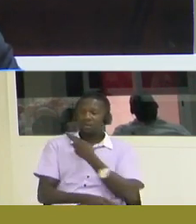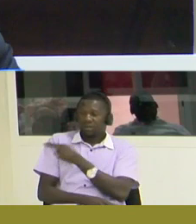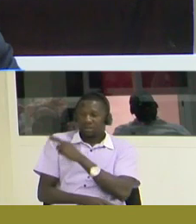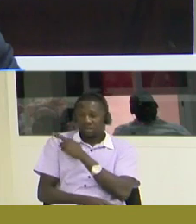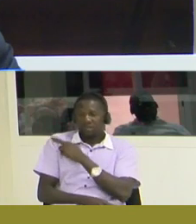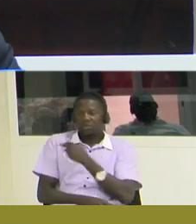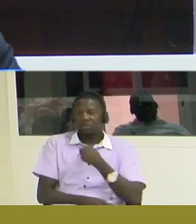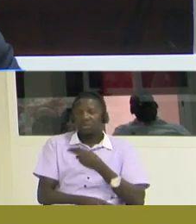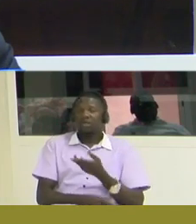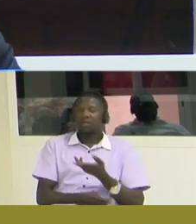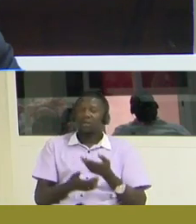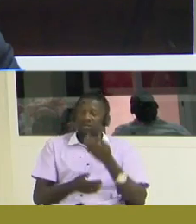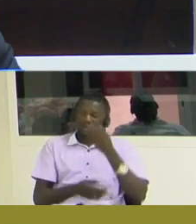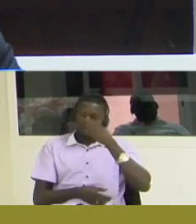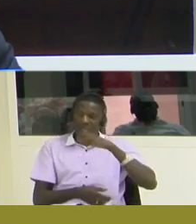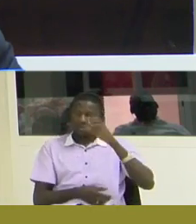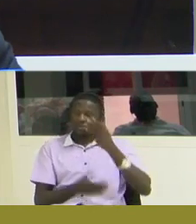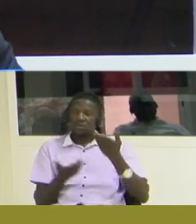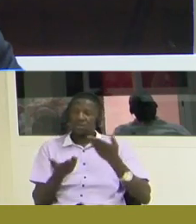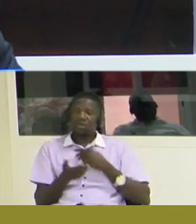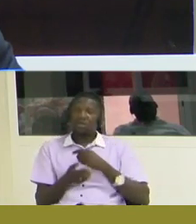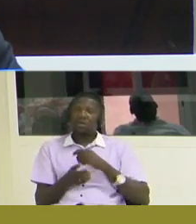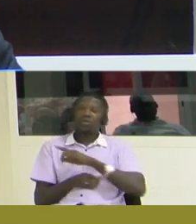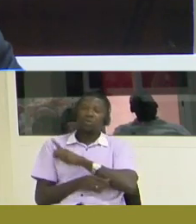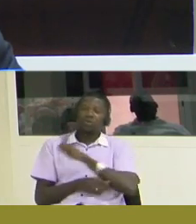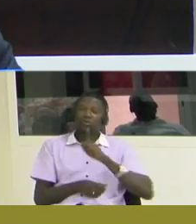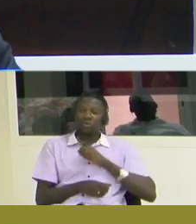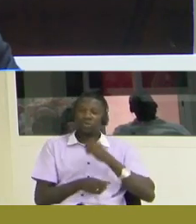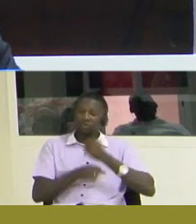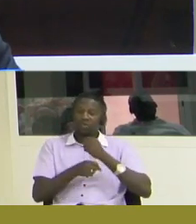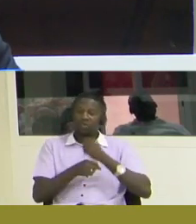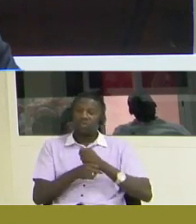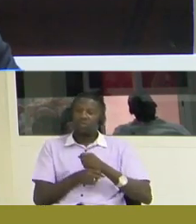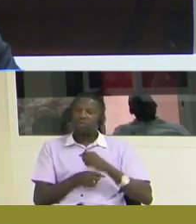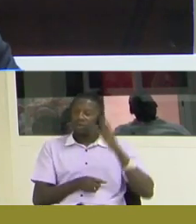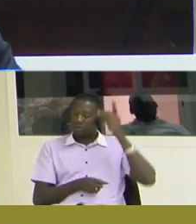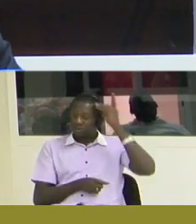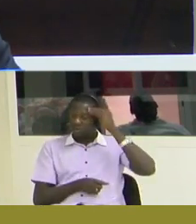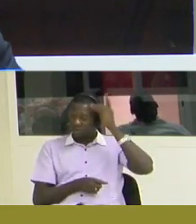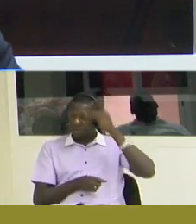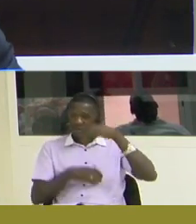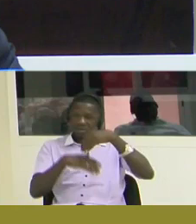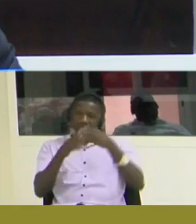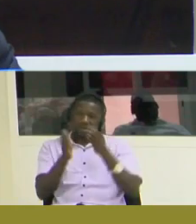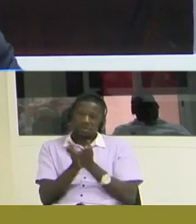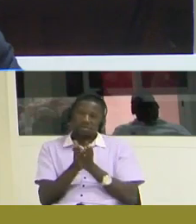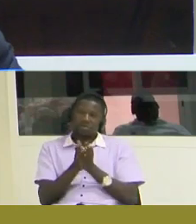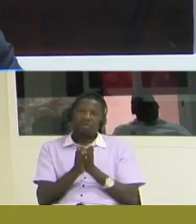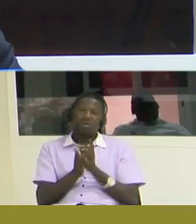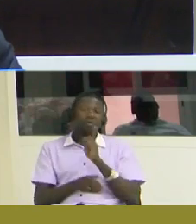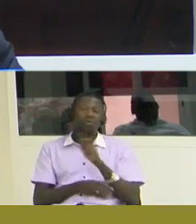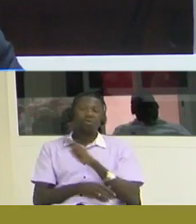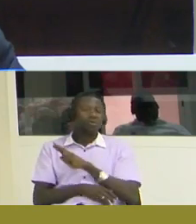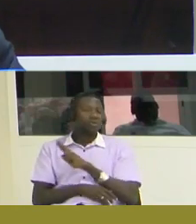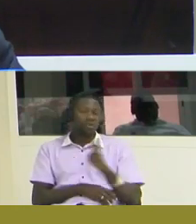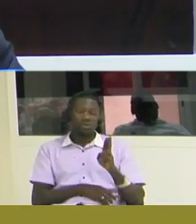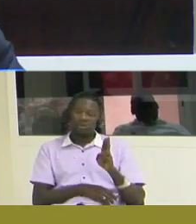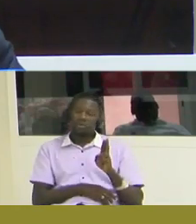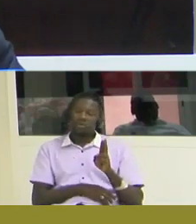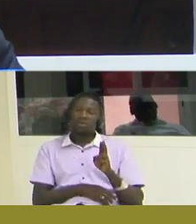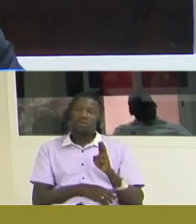and we formed a political party but it was not for